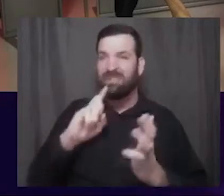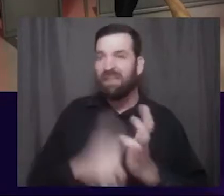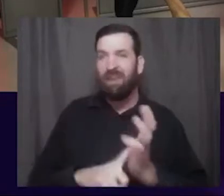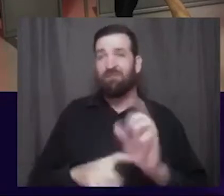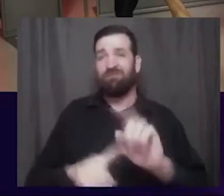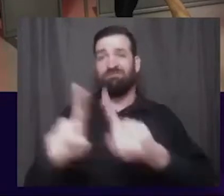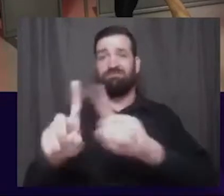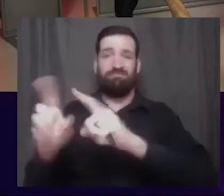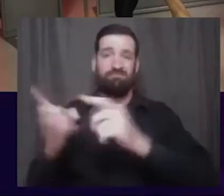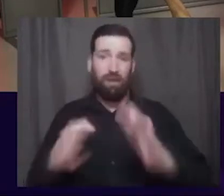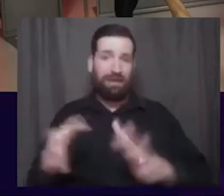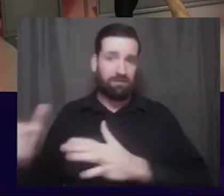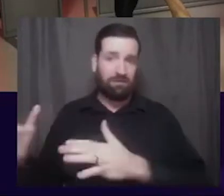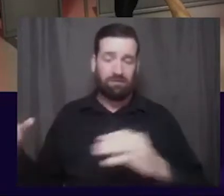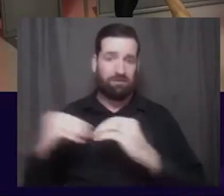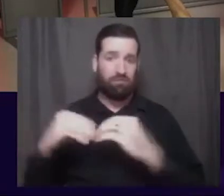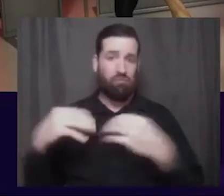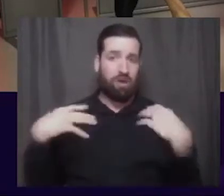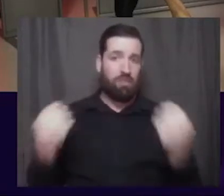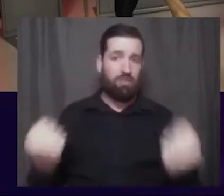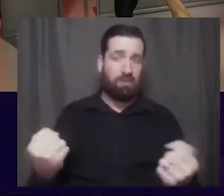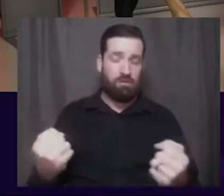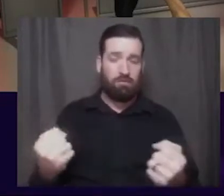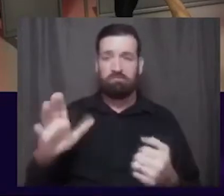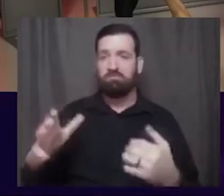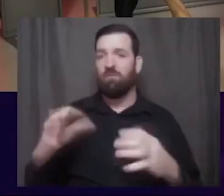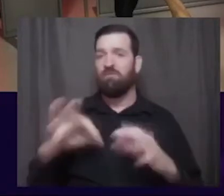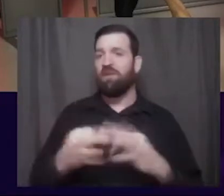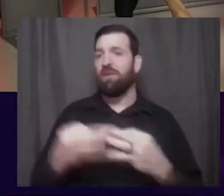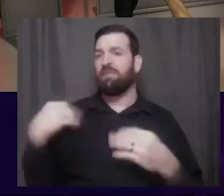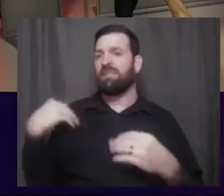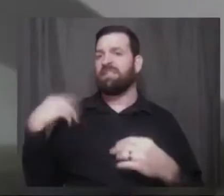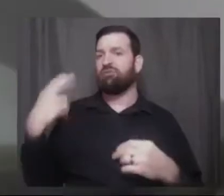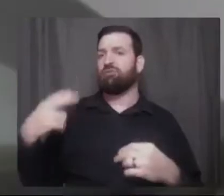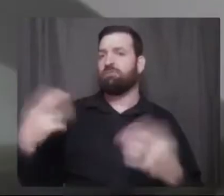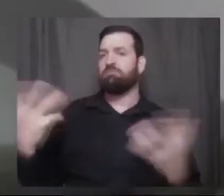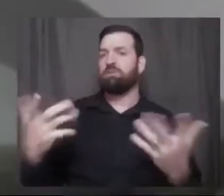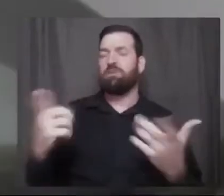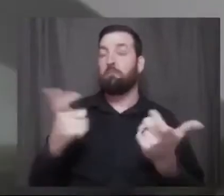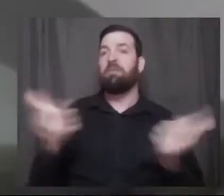and discovering your family history. What are the big changes that you've made?